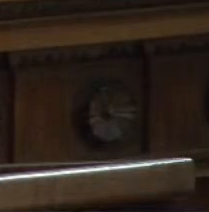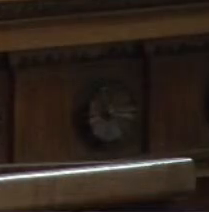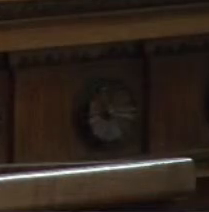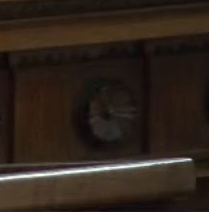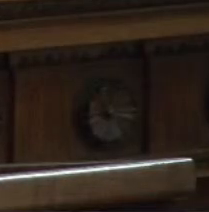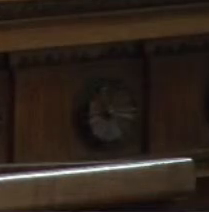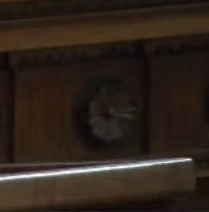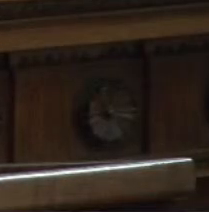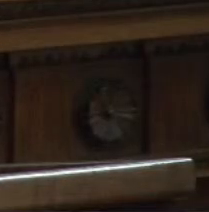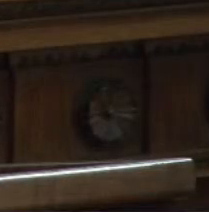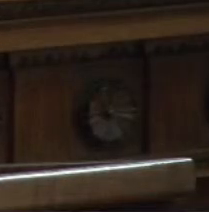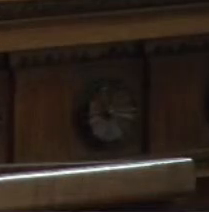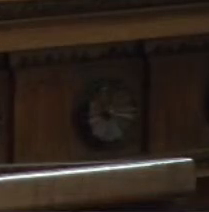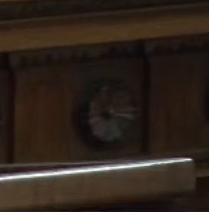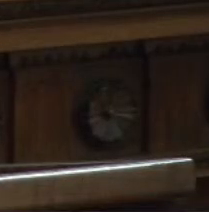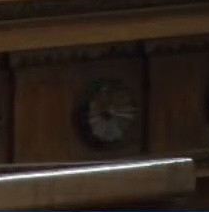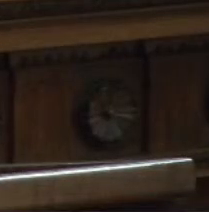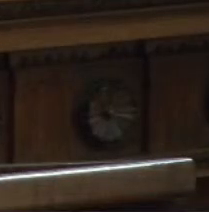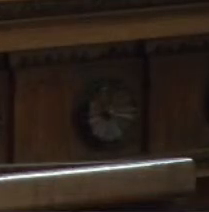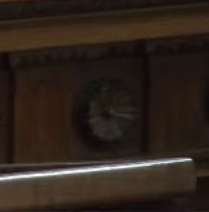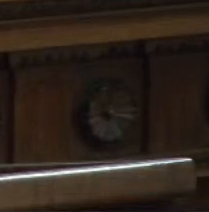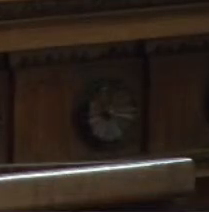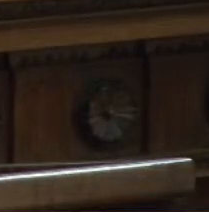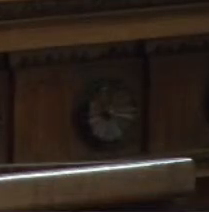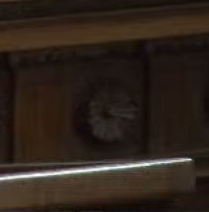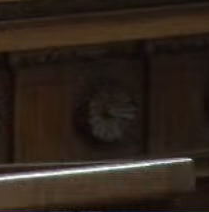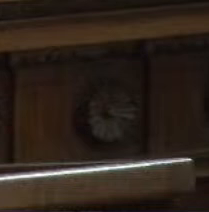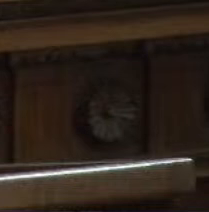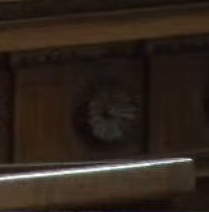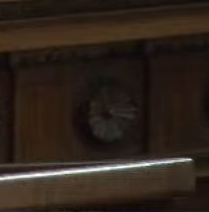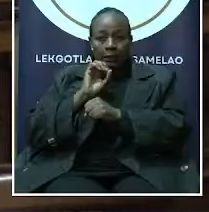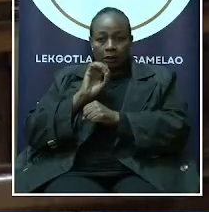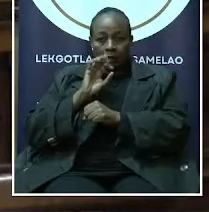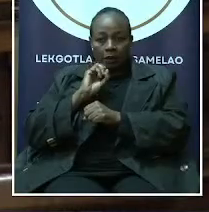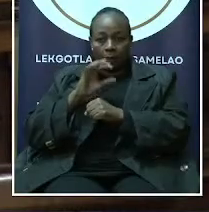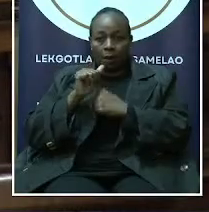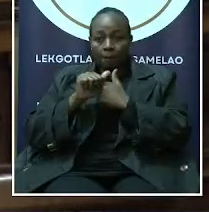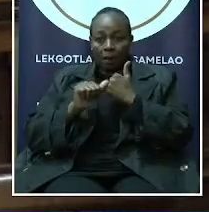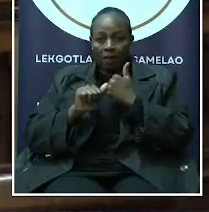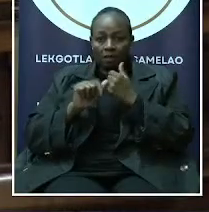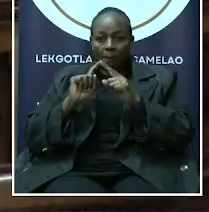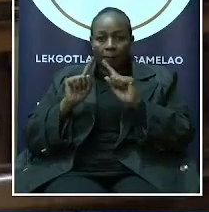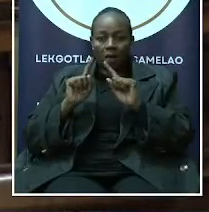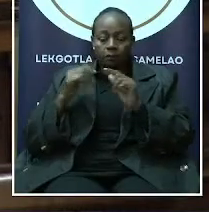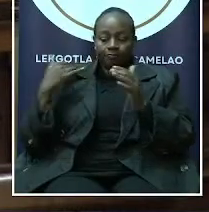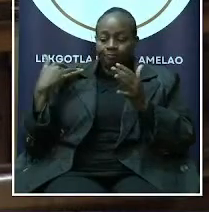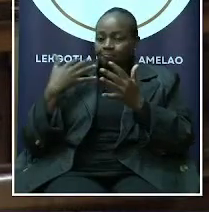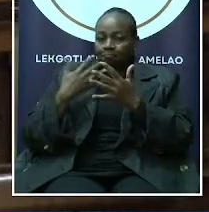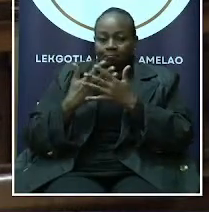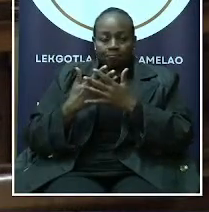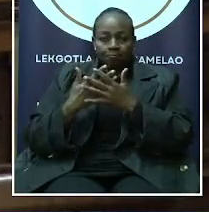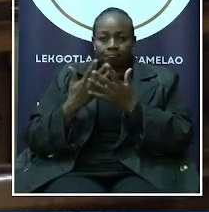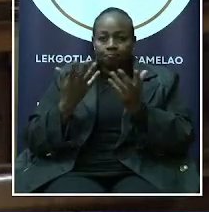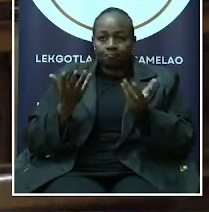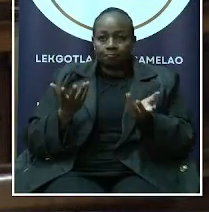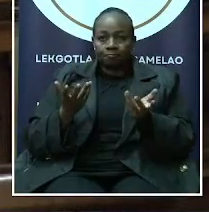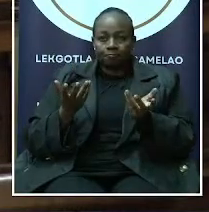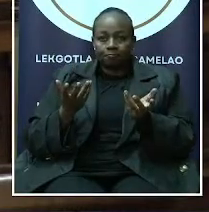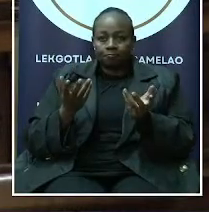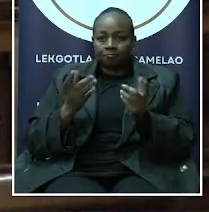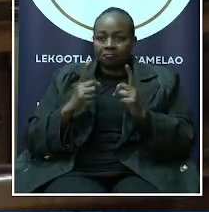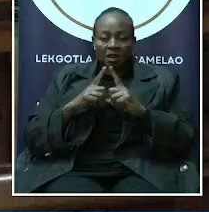by 2024, last year, September. But till date now, it hasn't.